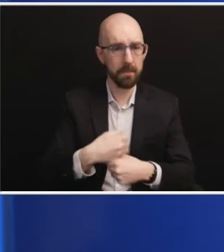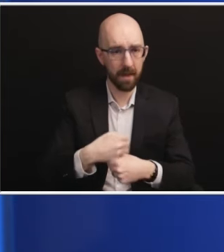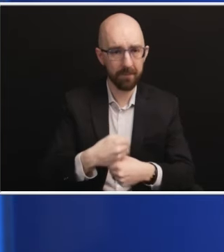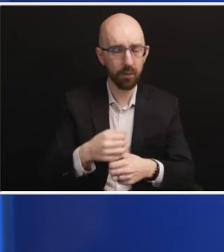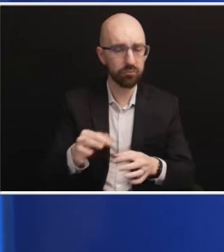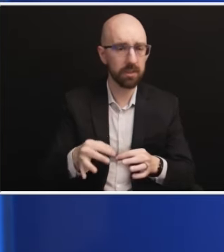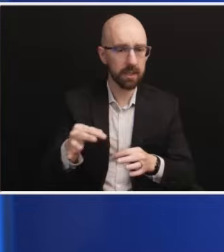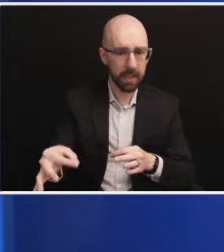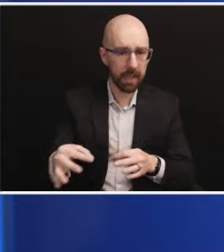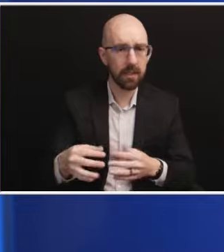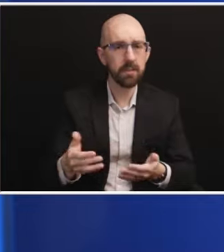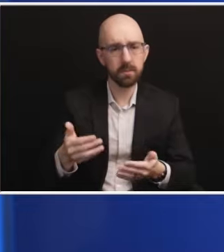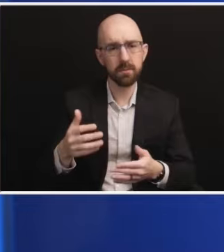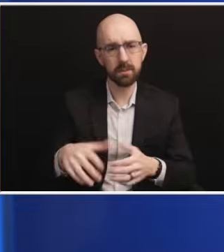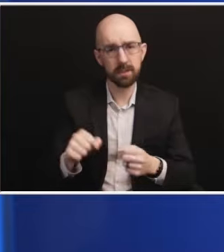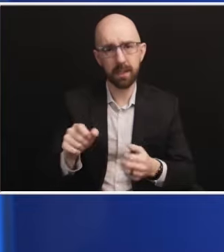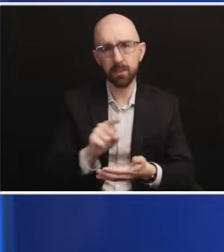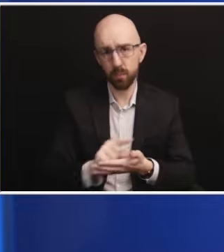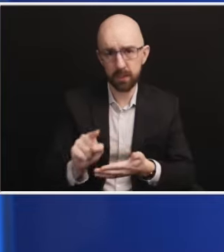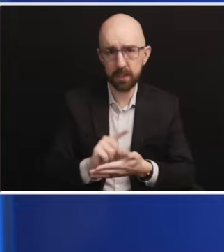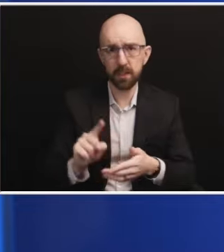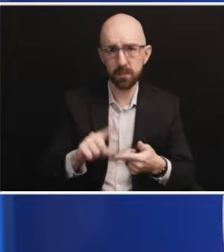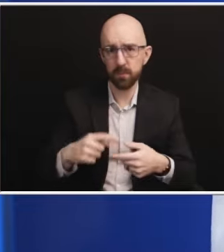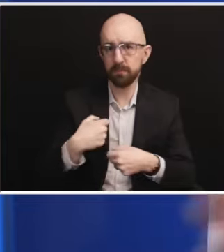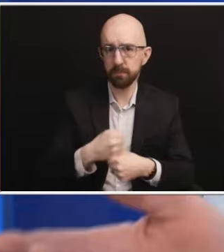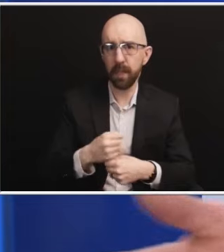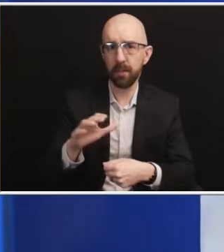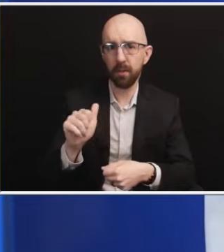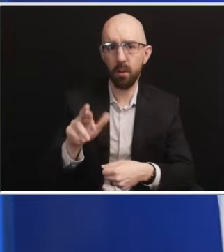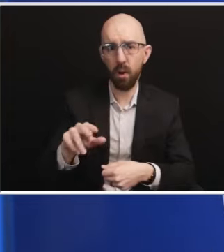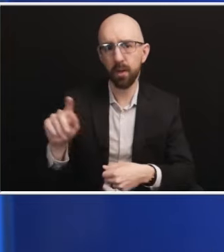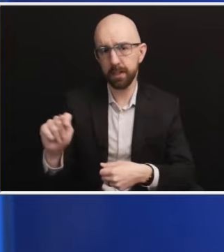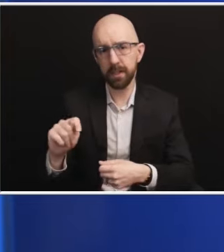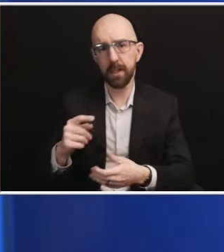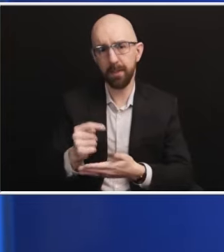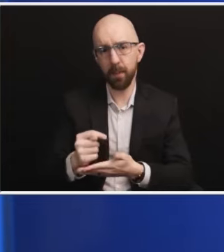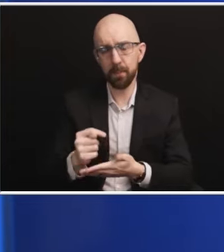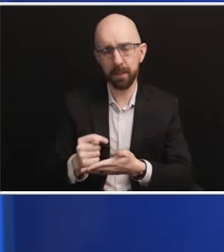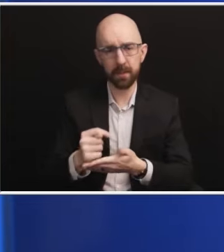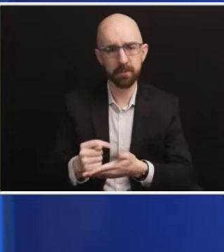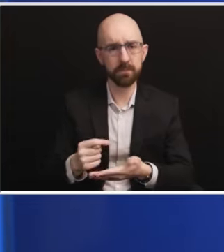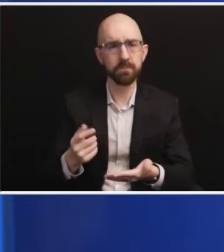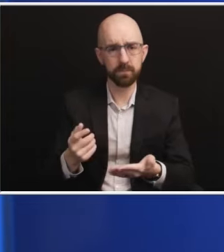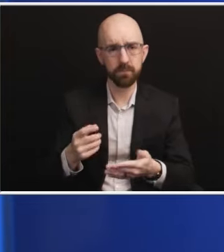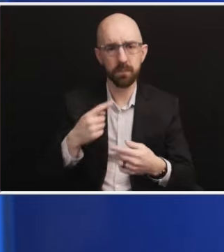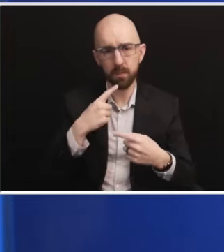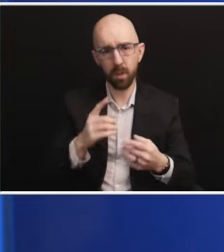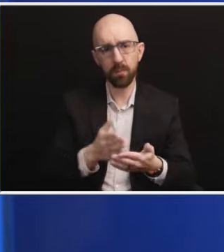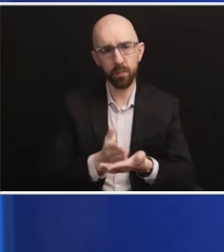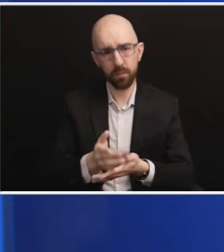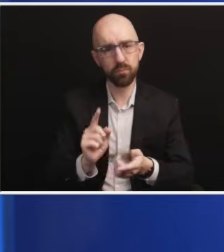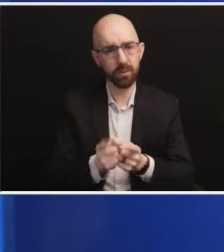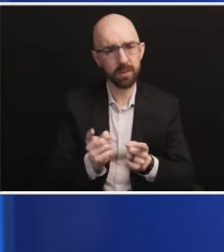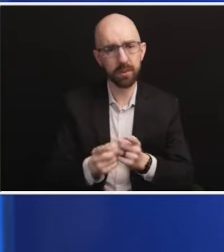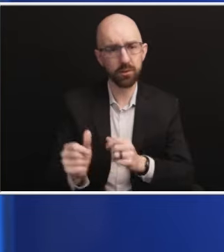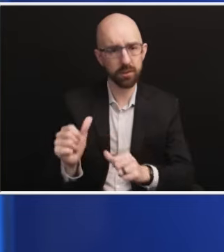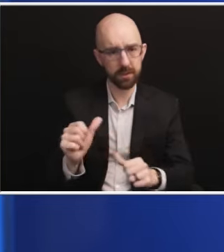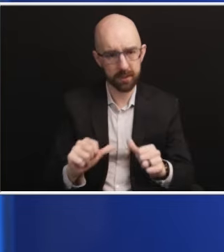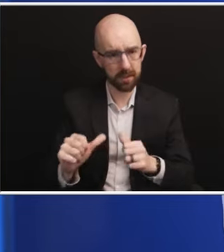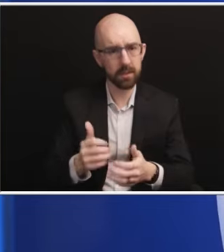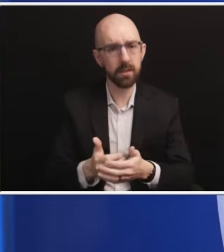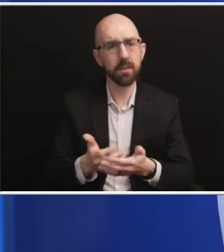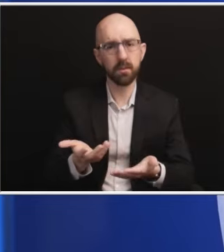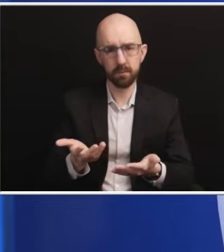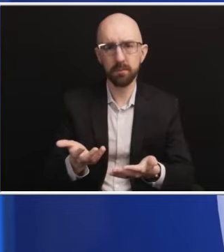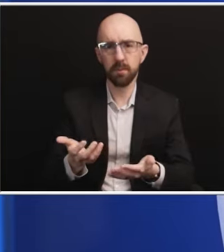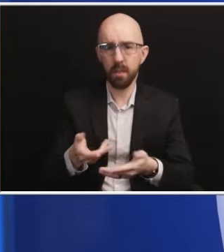and it takes weeks to generate these CAR T-cell therapies. Breakthroughs in our translational science has allowed manufacturers